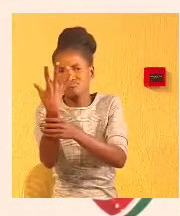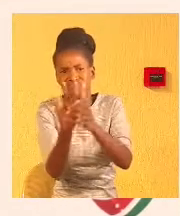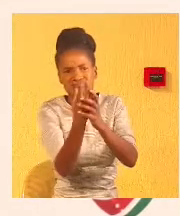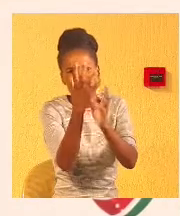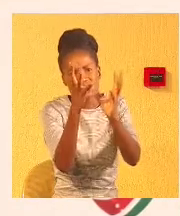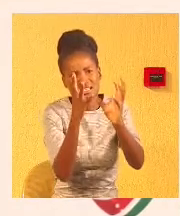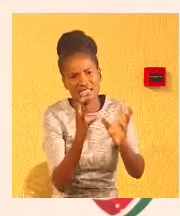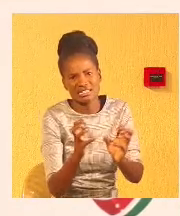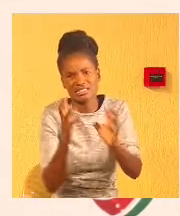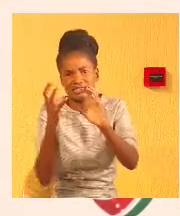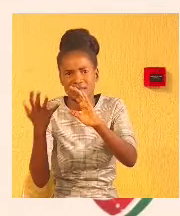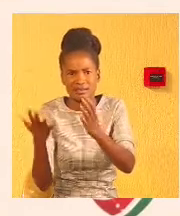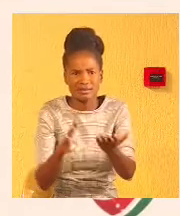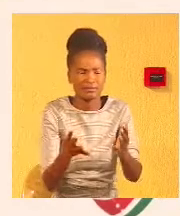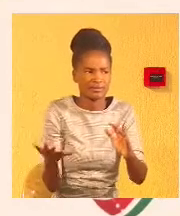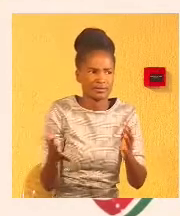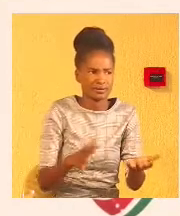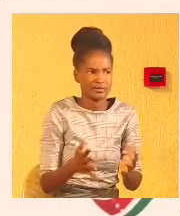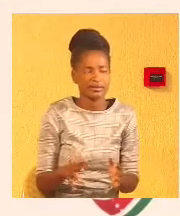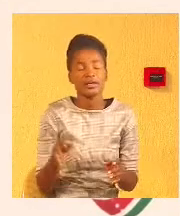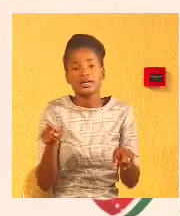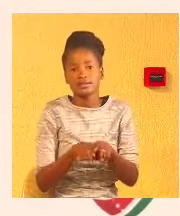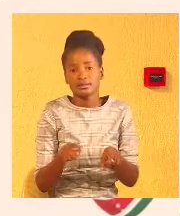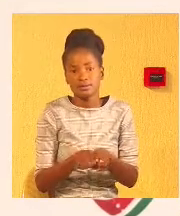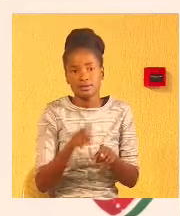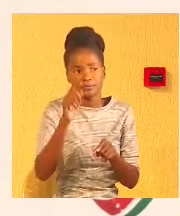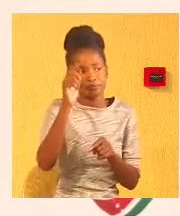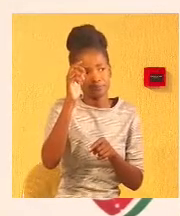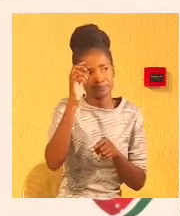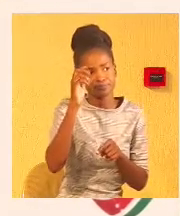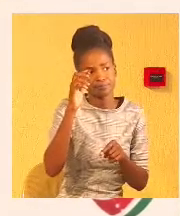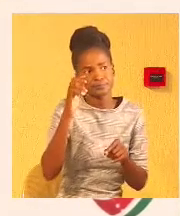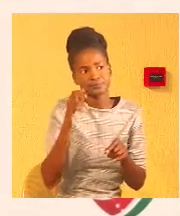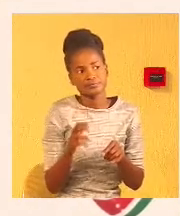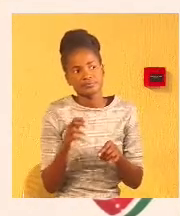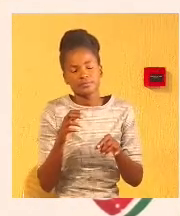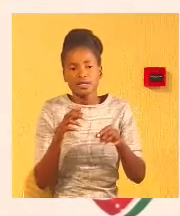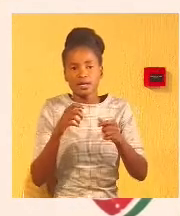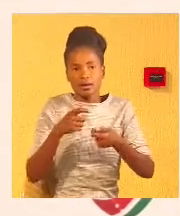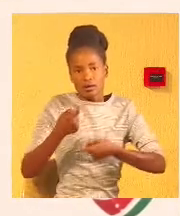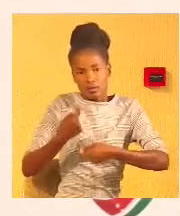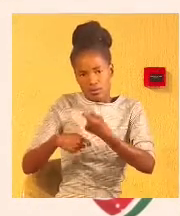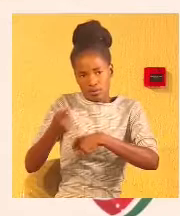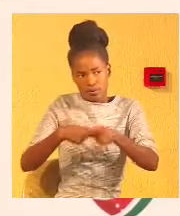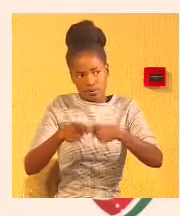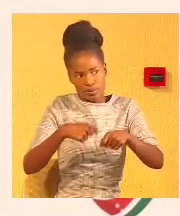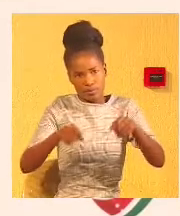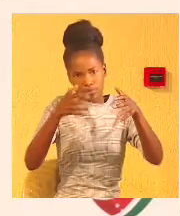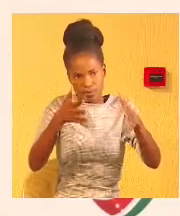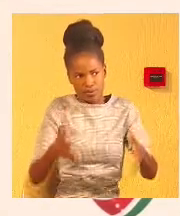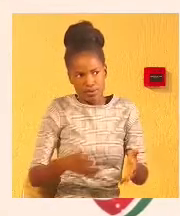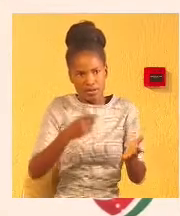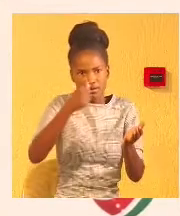in terms of the livestock, we also see that for our auctions in communal areas, prices have